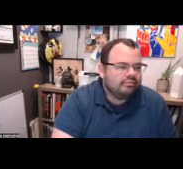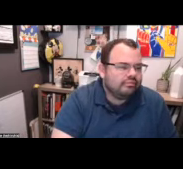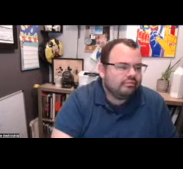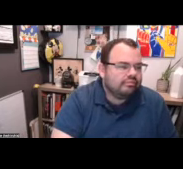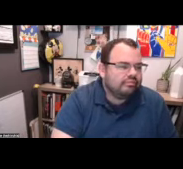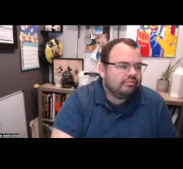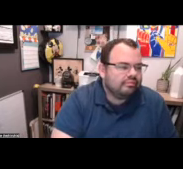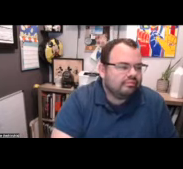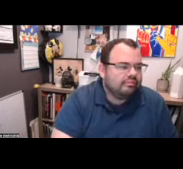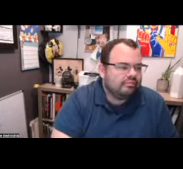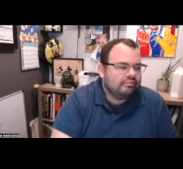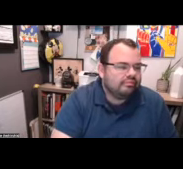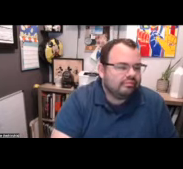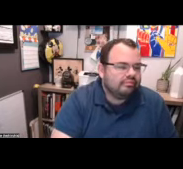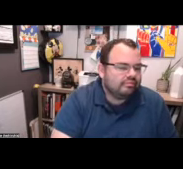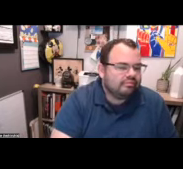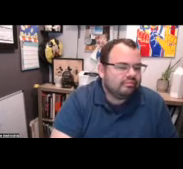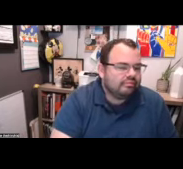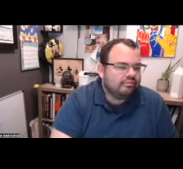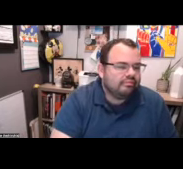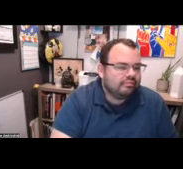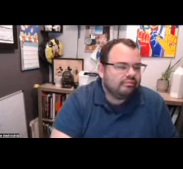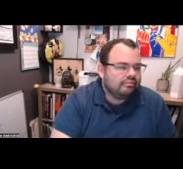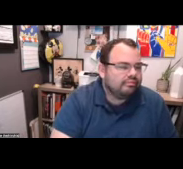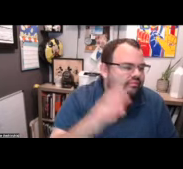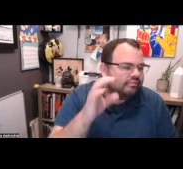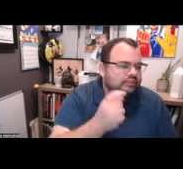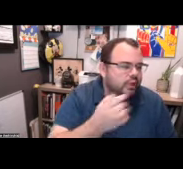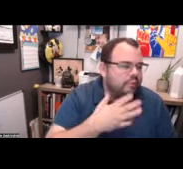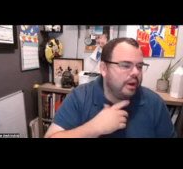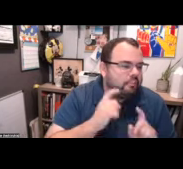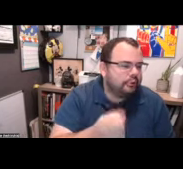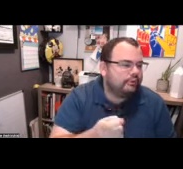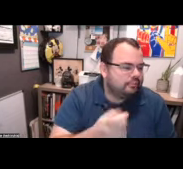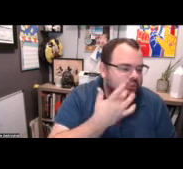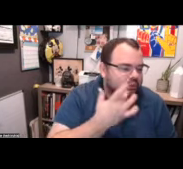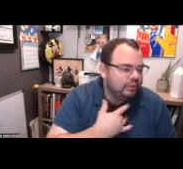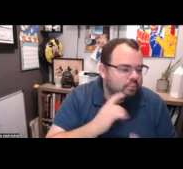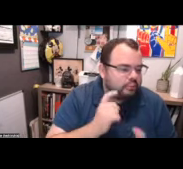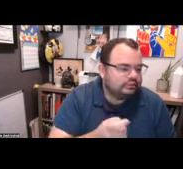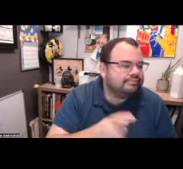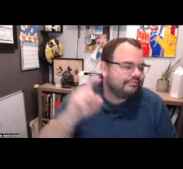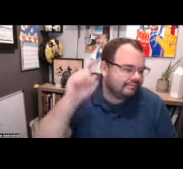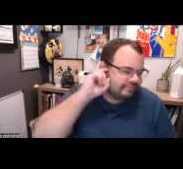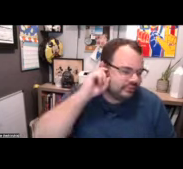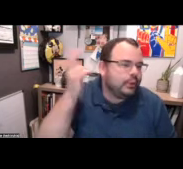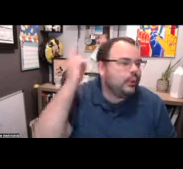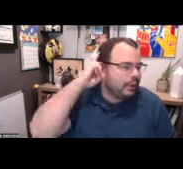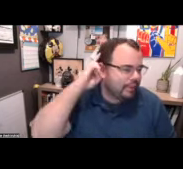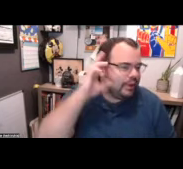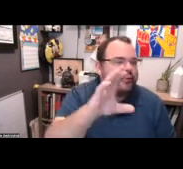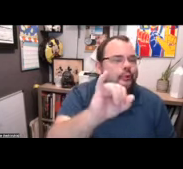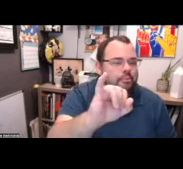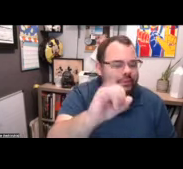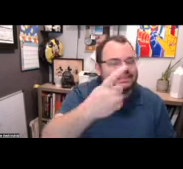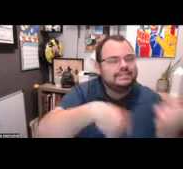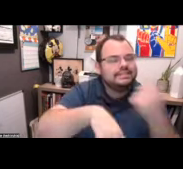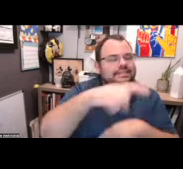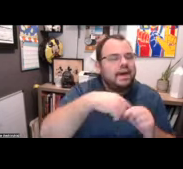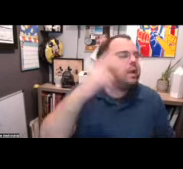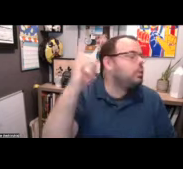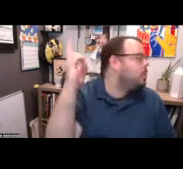a gift? Guess what my gift was for my birthday at the high school?